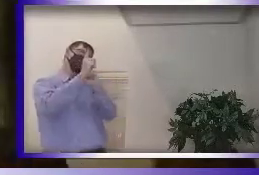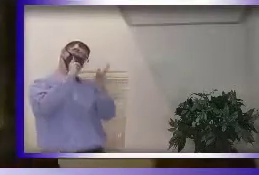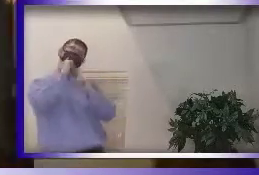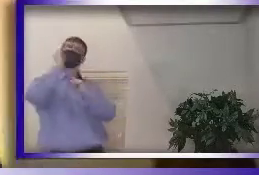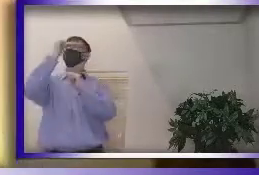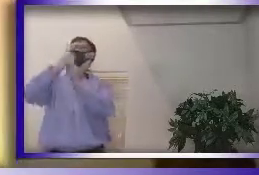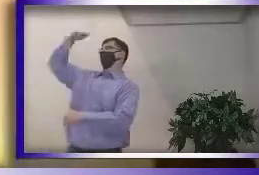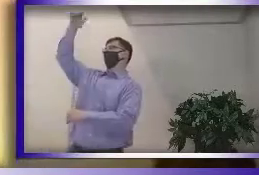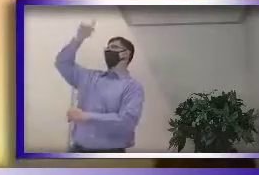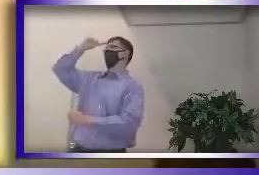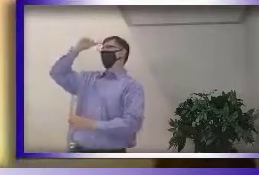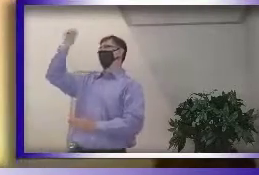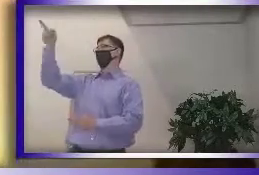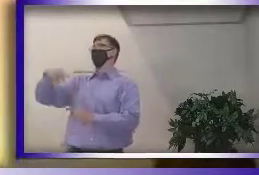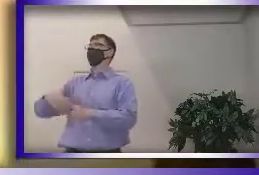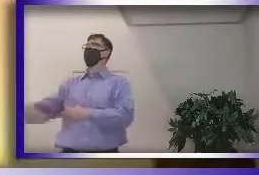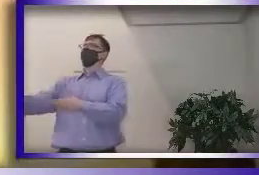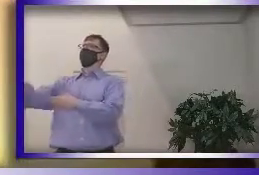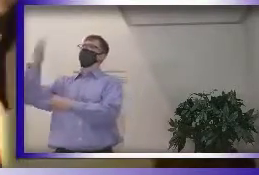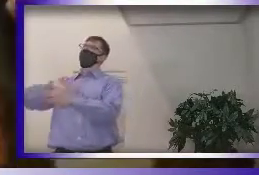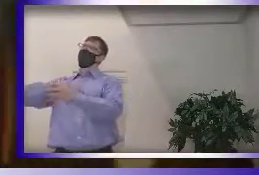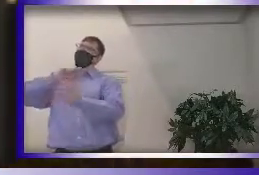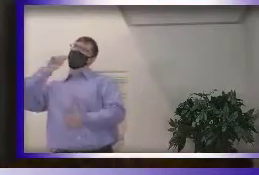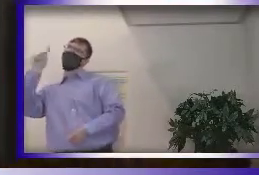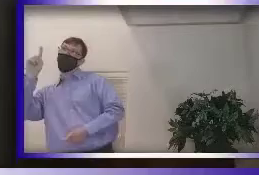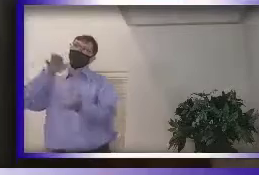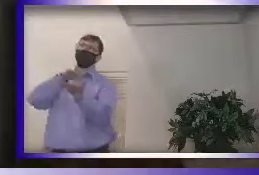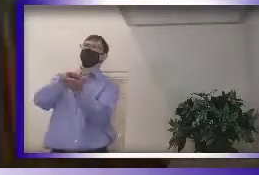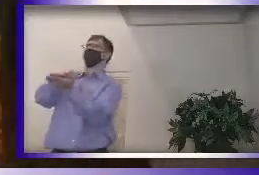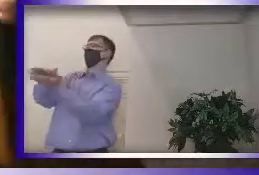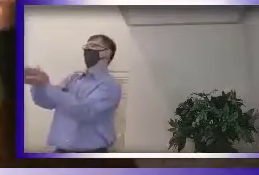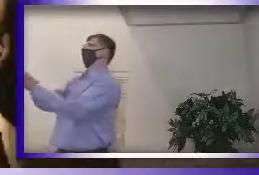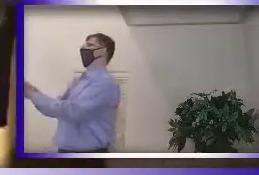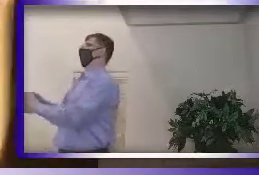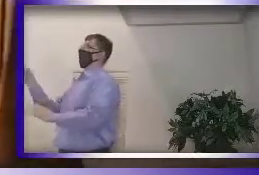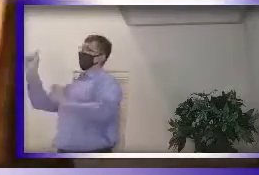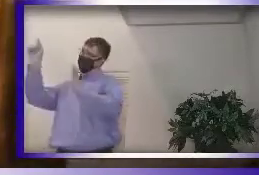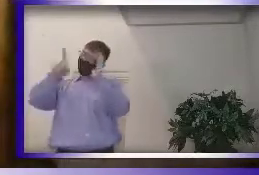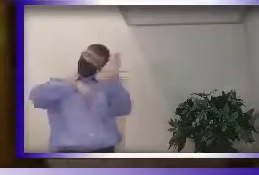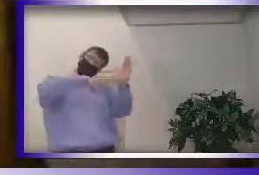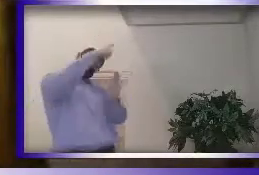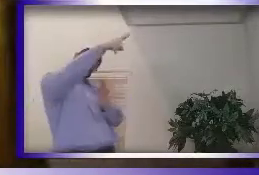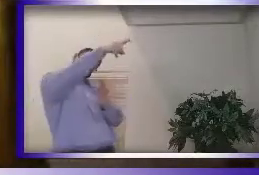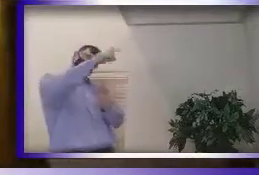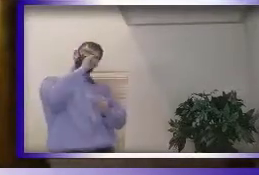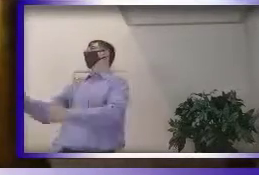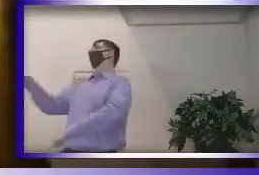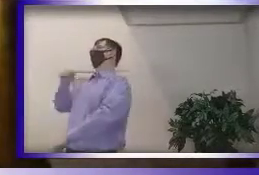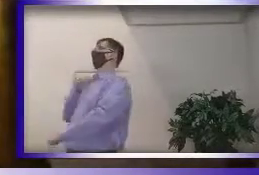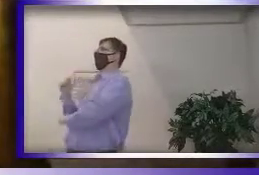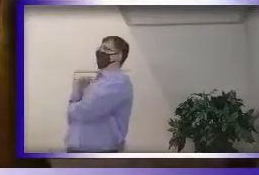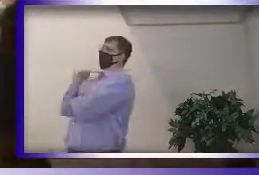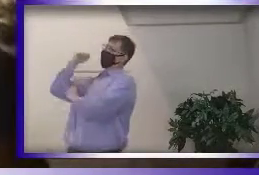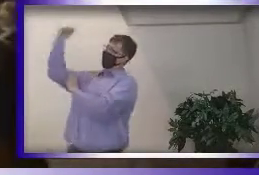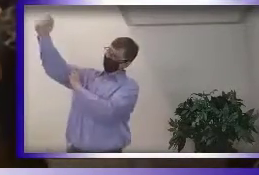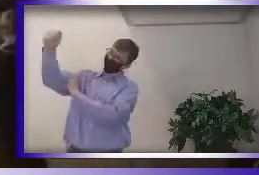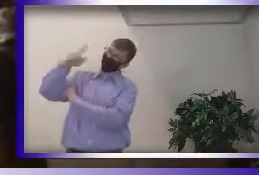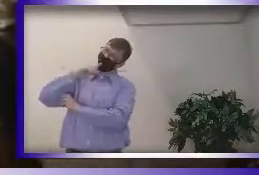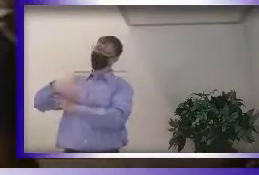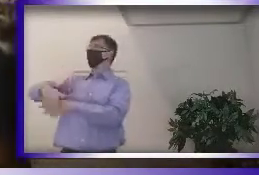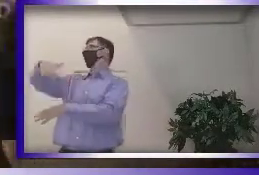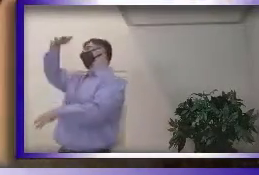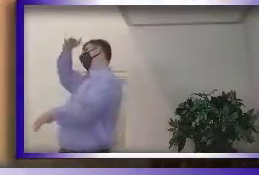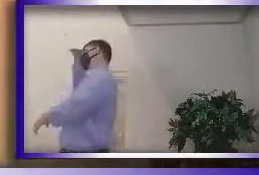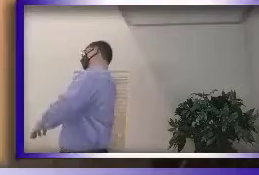that power. They see what we call miracles. After the 3rd generation, if we are not having our